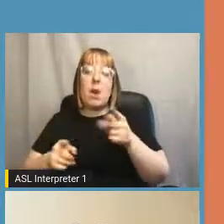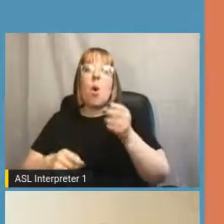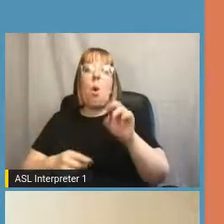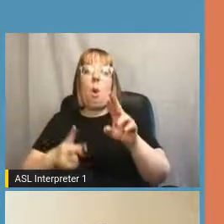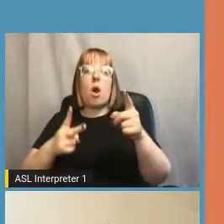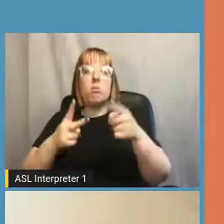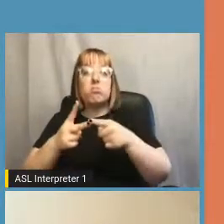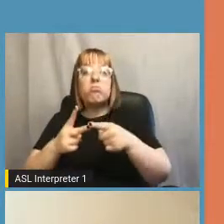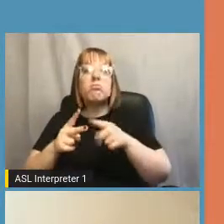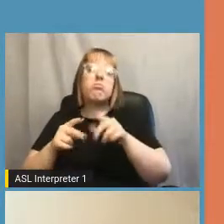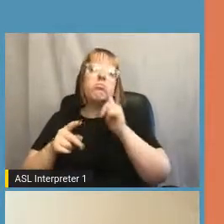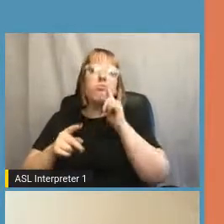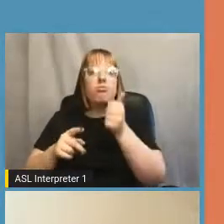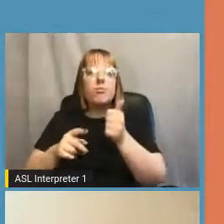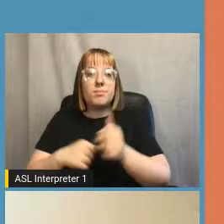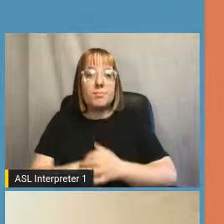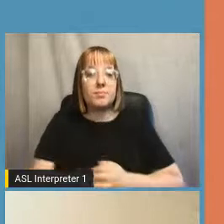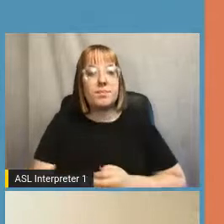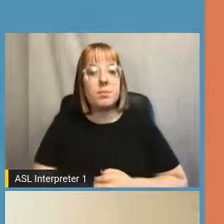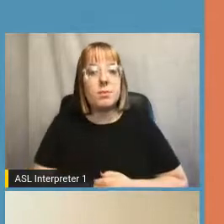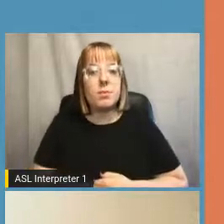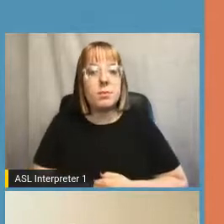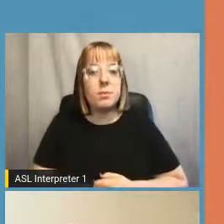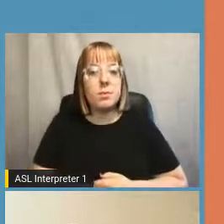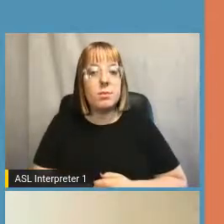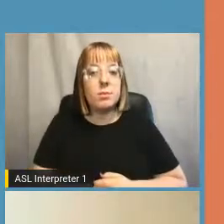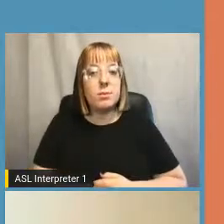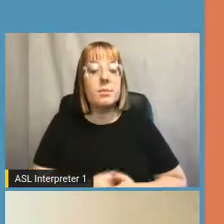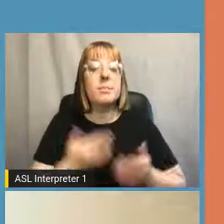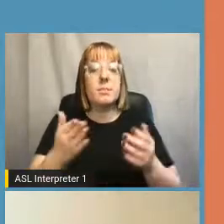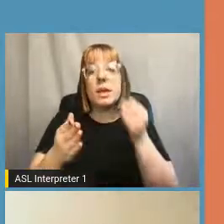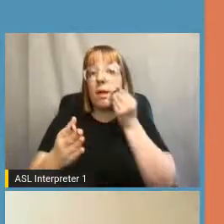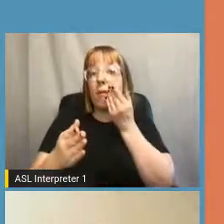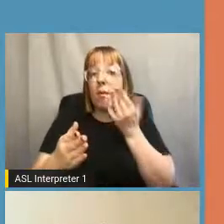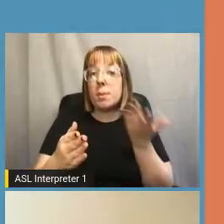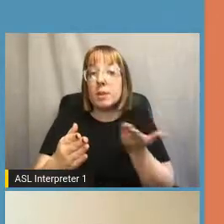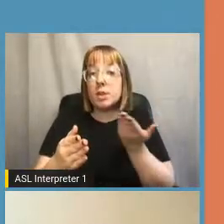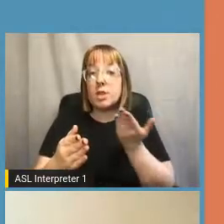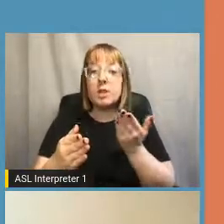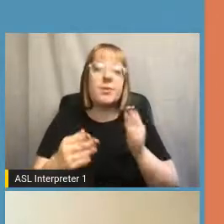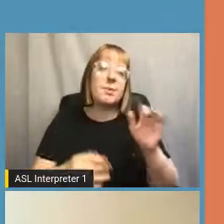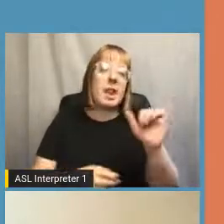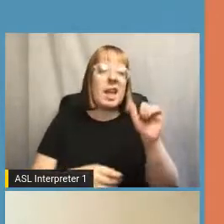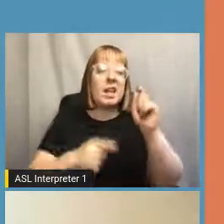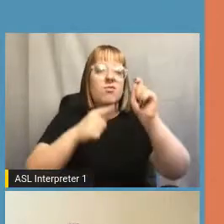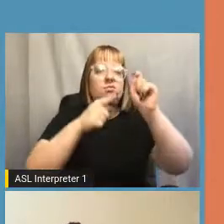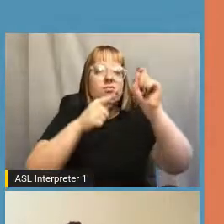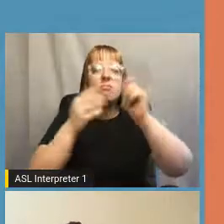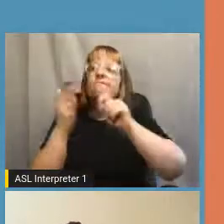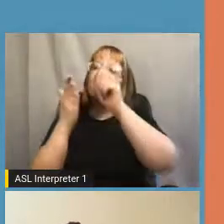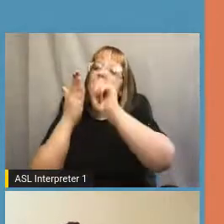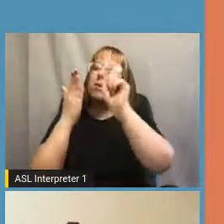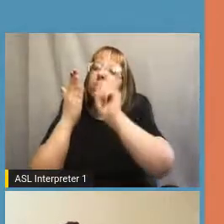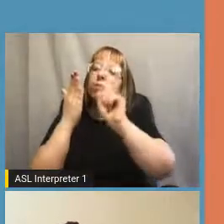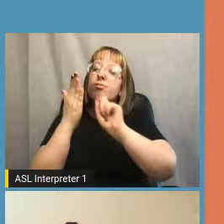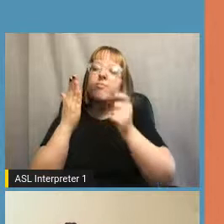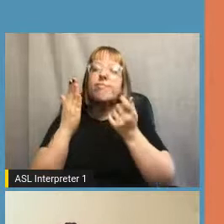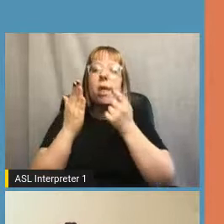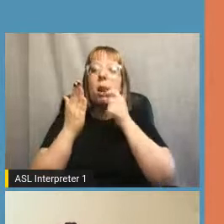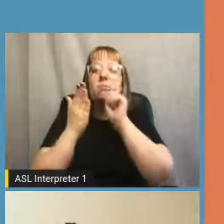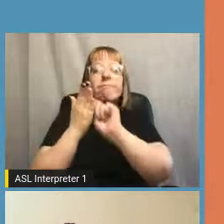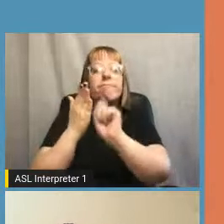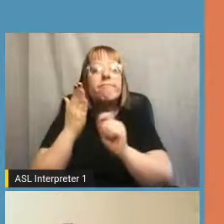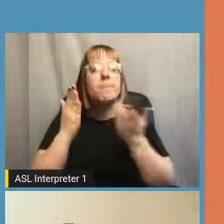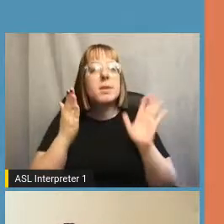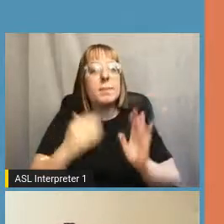And so there's also this information here in terms of a checklist, contact information for all the people